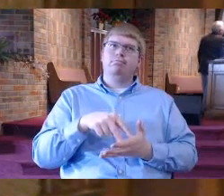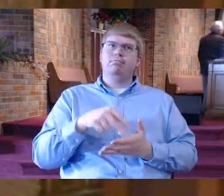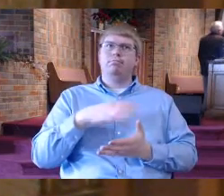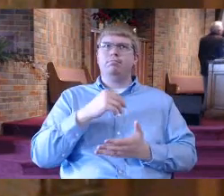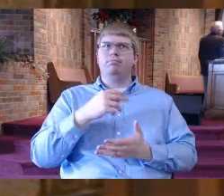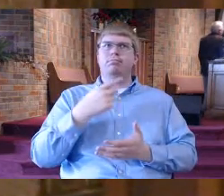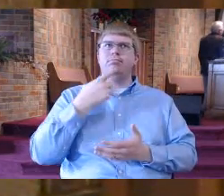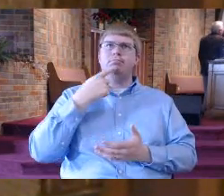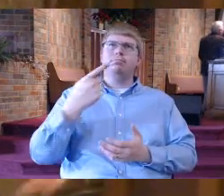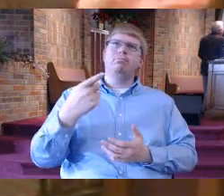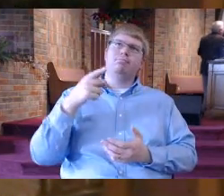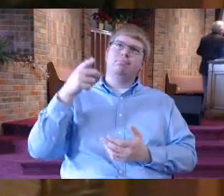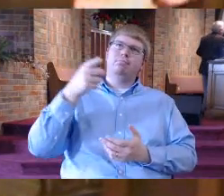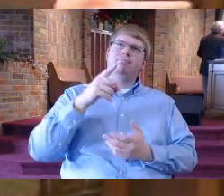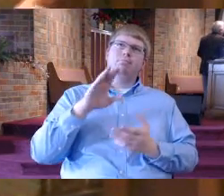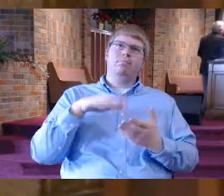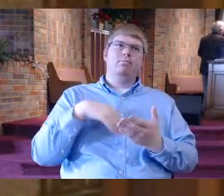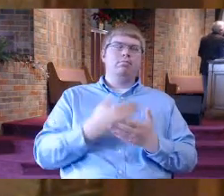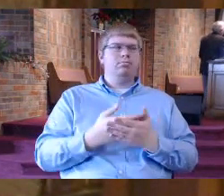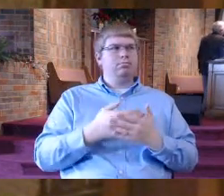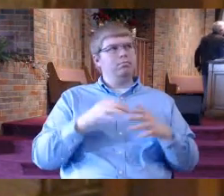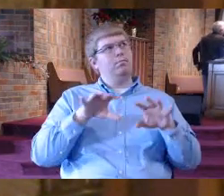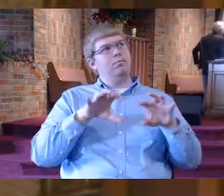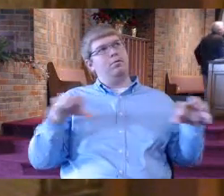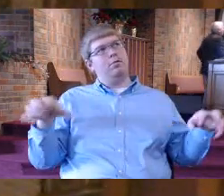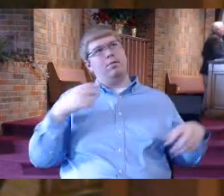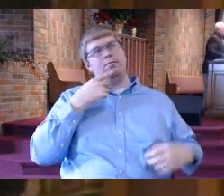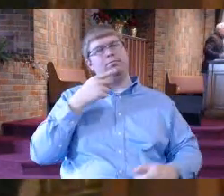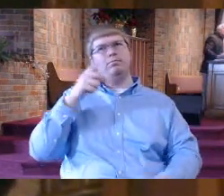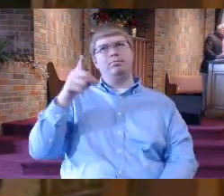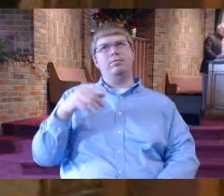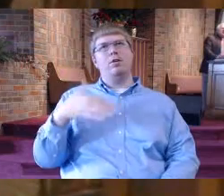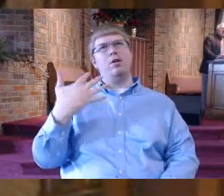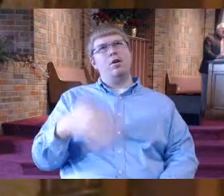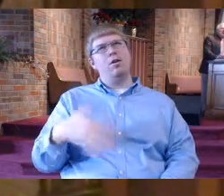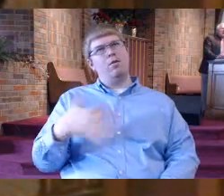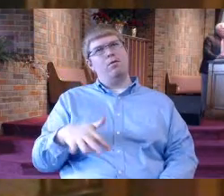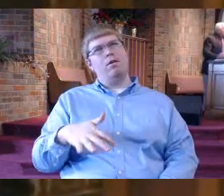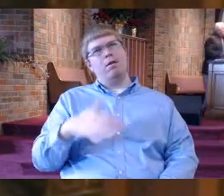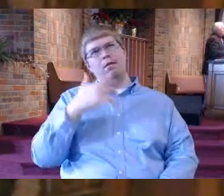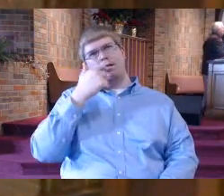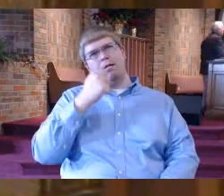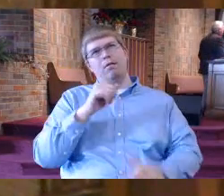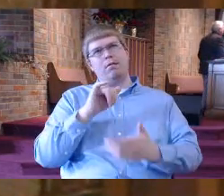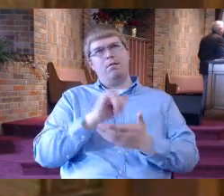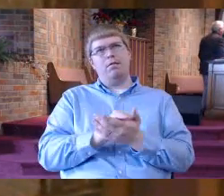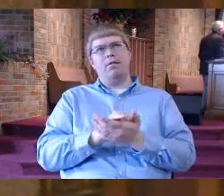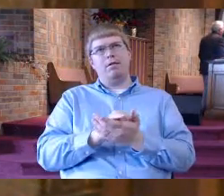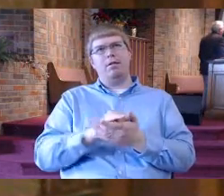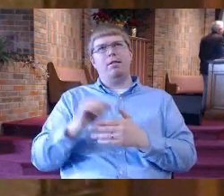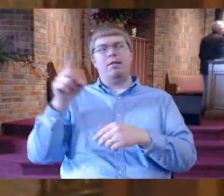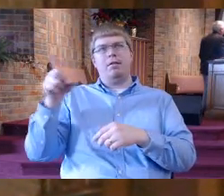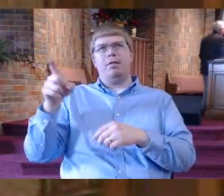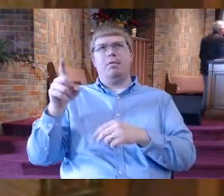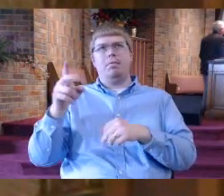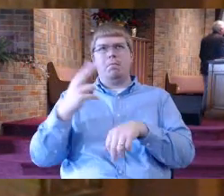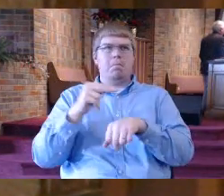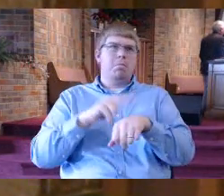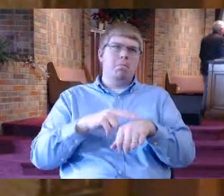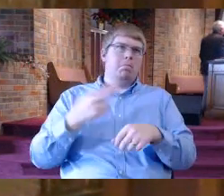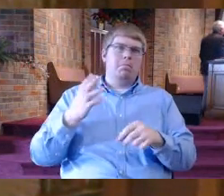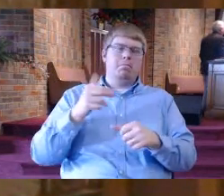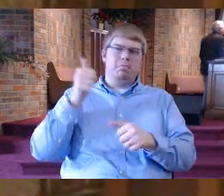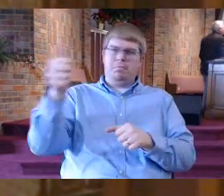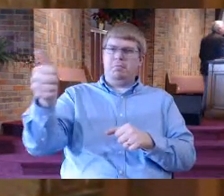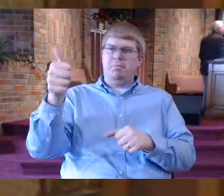and you say to the crowd who's maybe standing around, you know, it's interesting the way that erosion has formed that mountain,